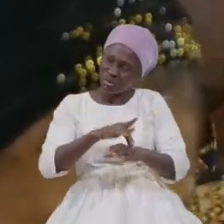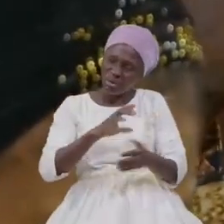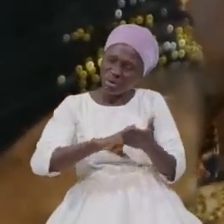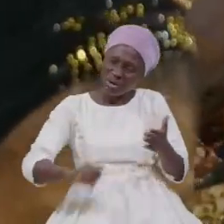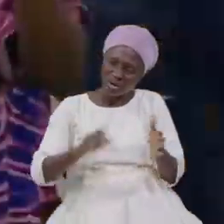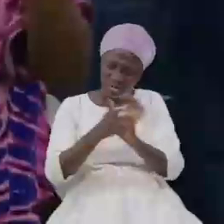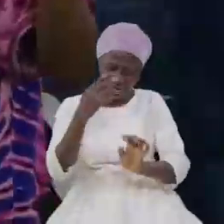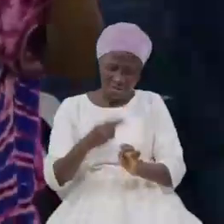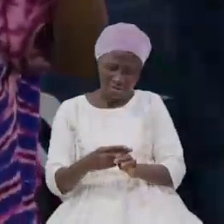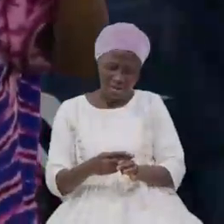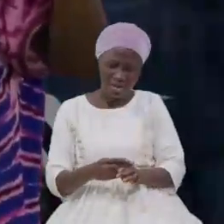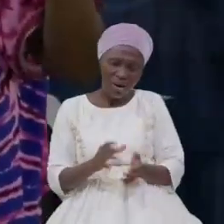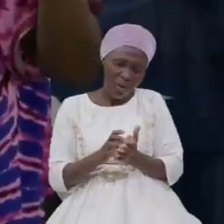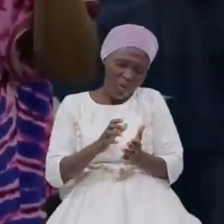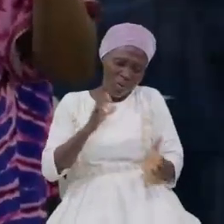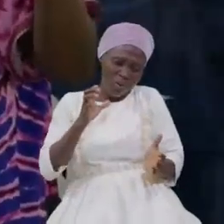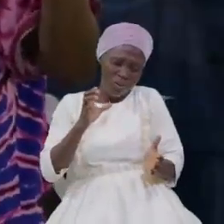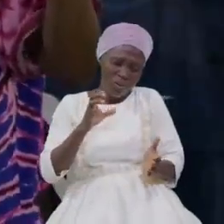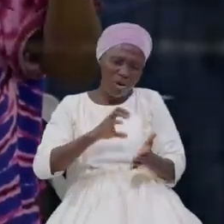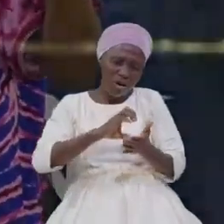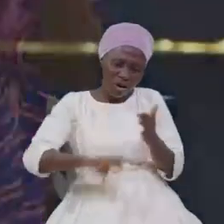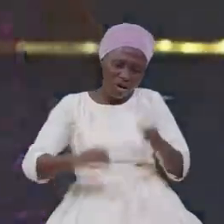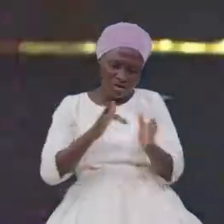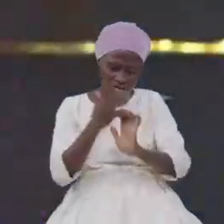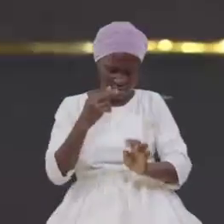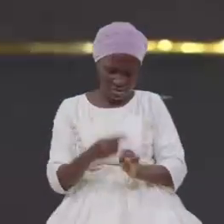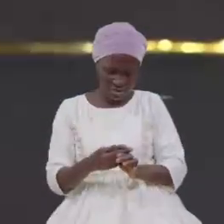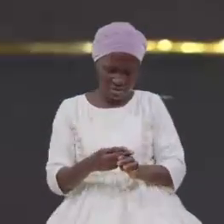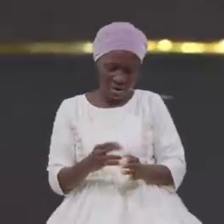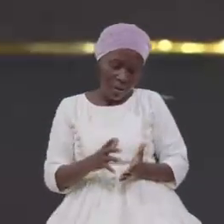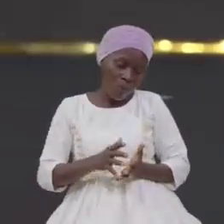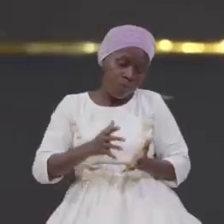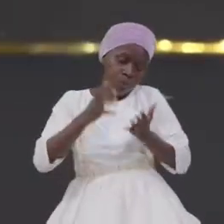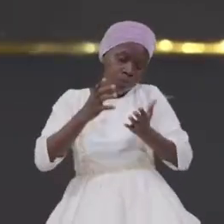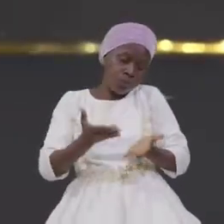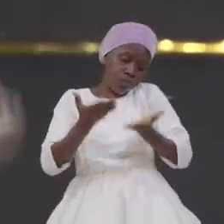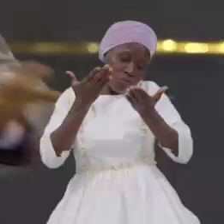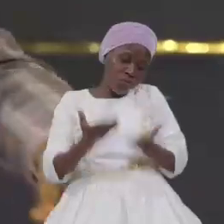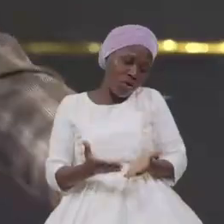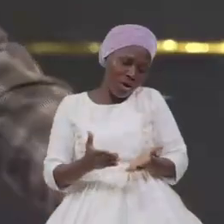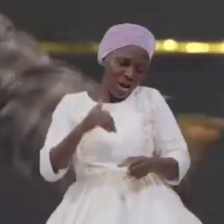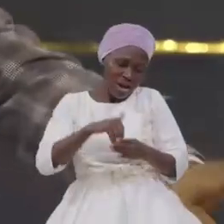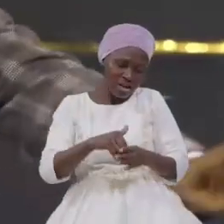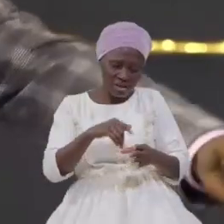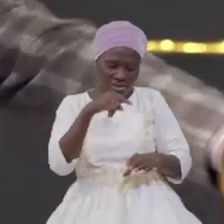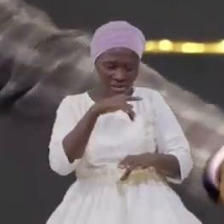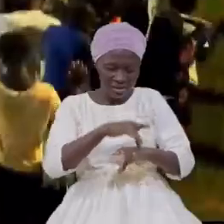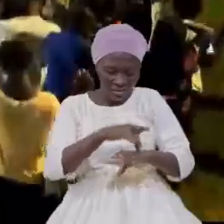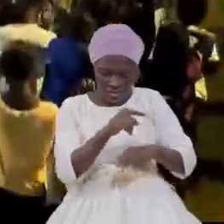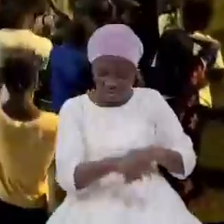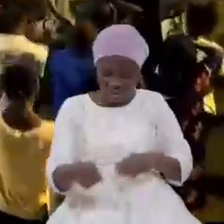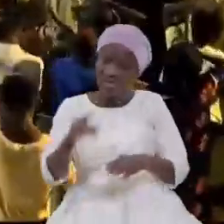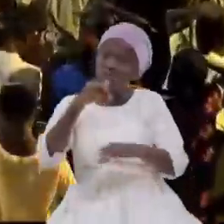away. Elephantiasis in the legs, touch them, take it away in Jesus'